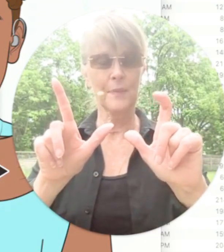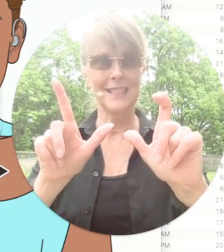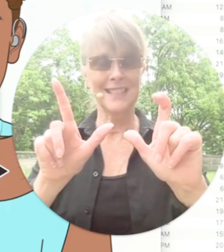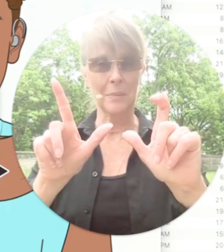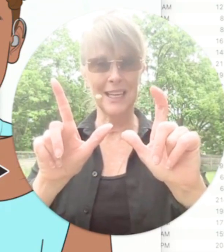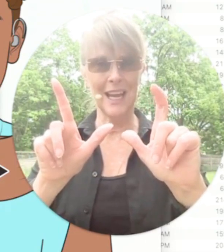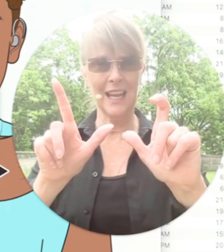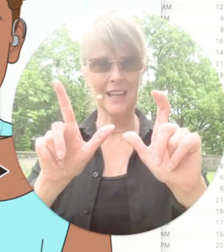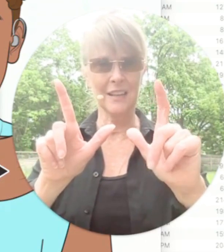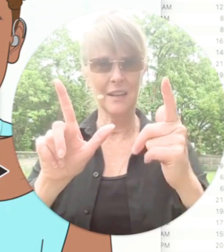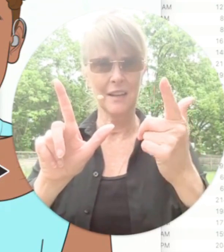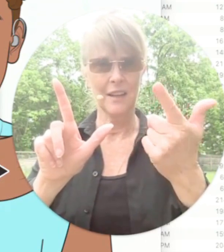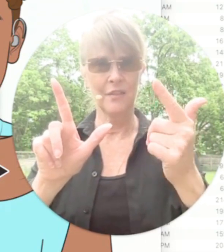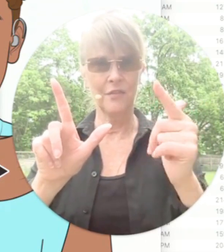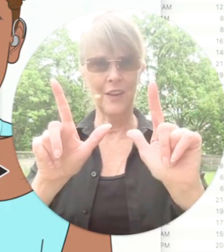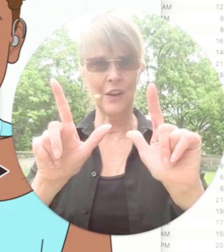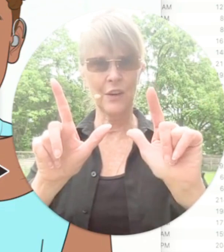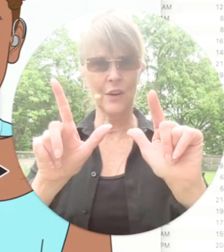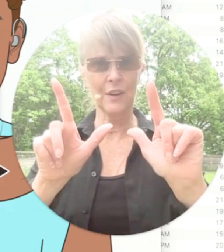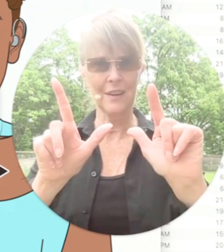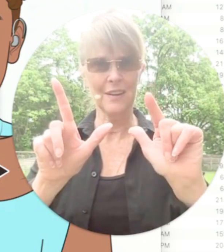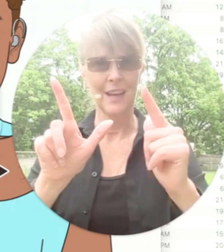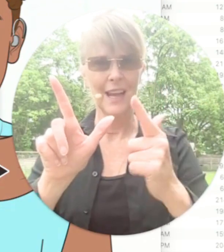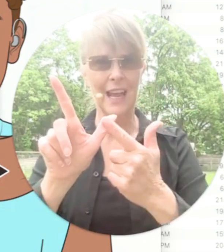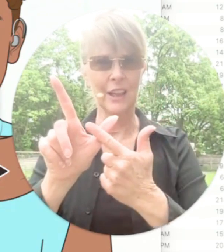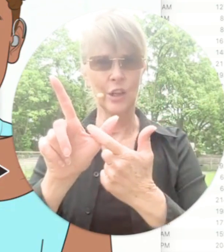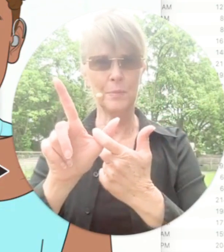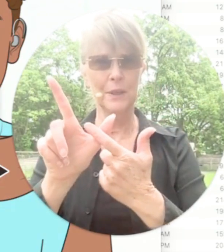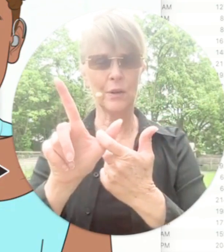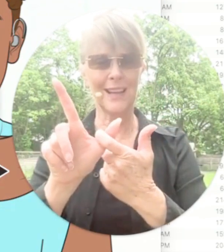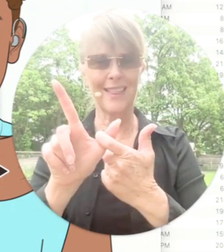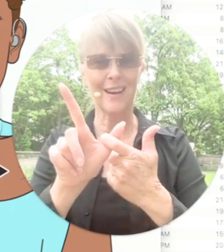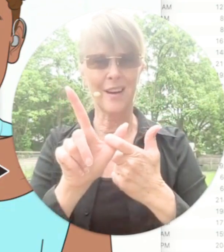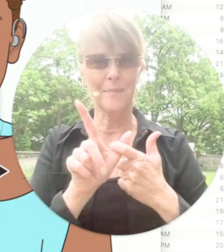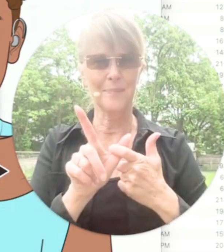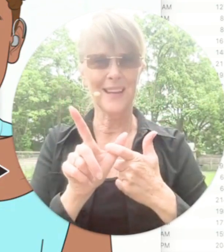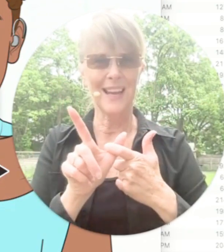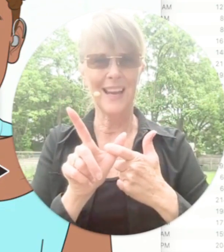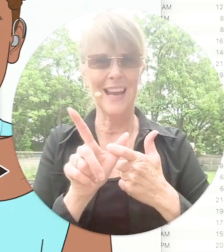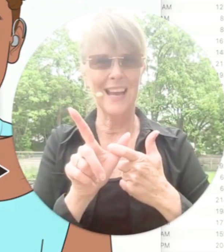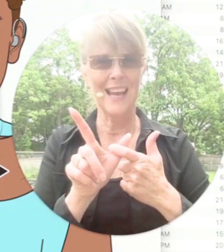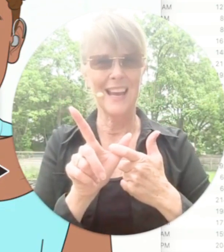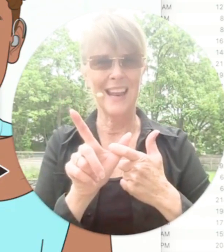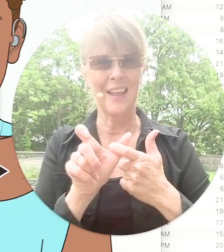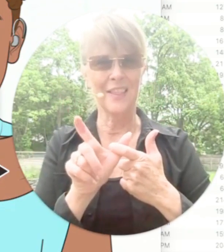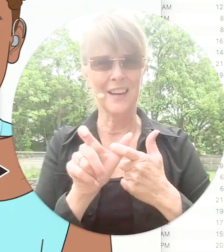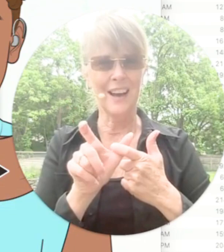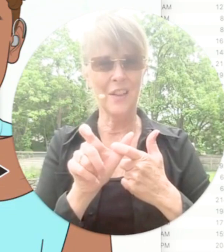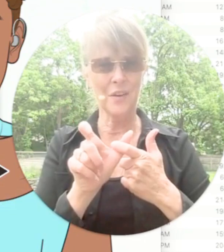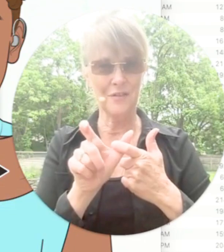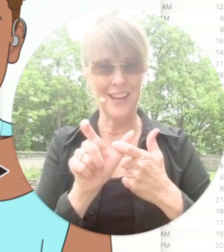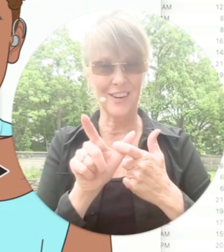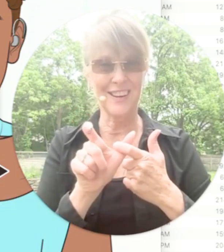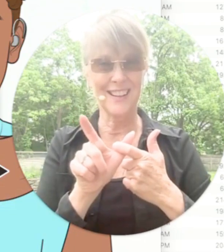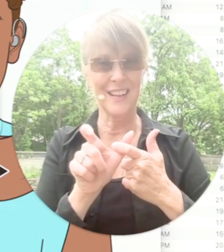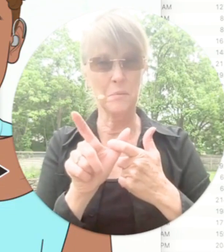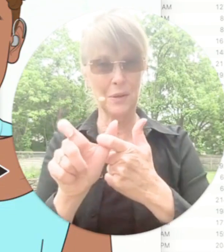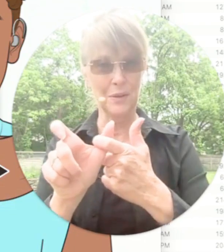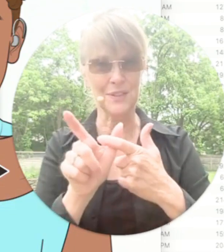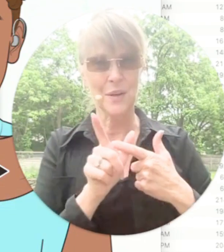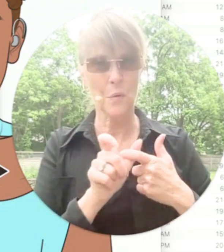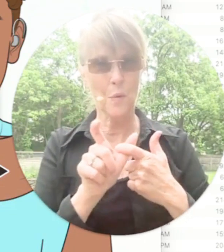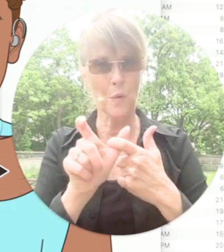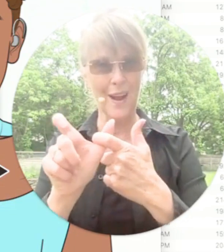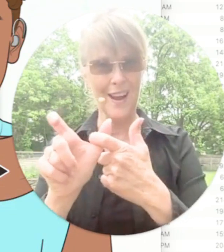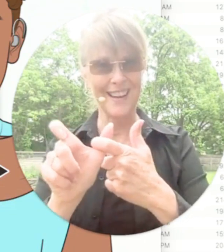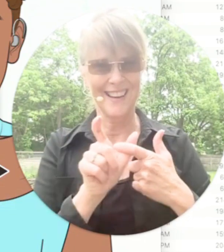your dominant hand, the finger, and loop it on the thumb. Now the other finger then